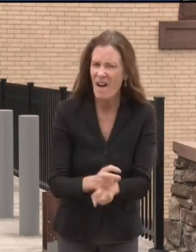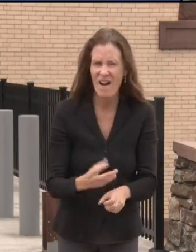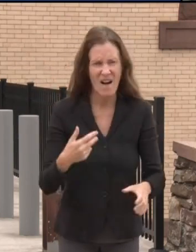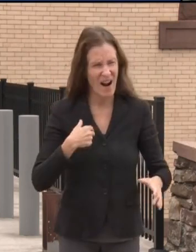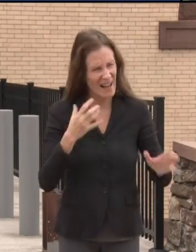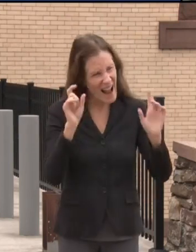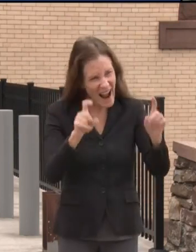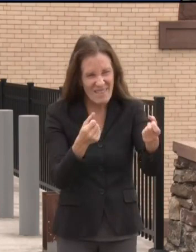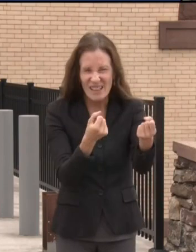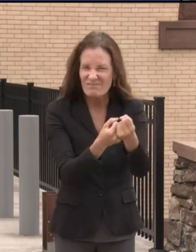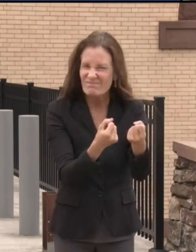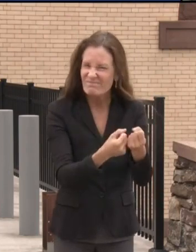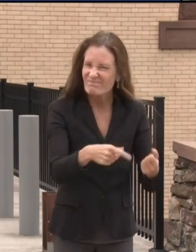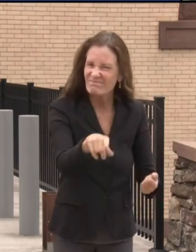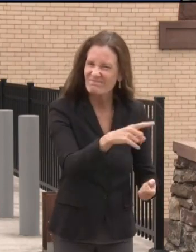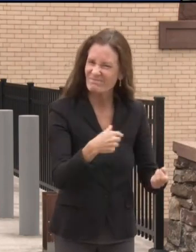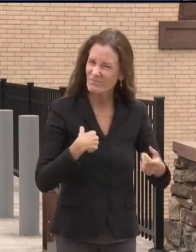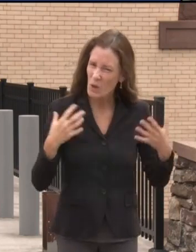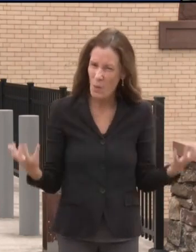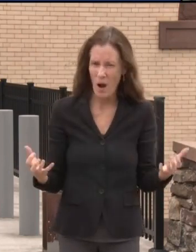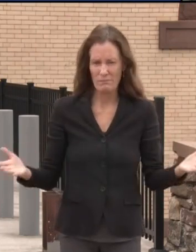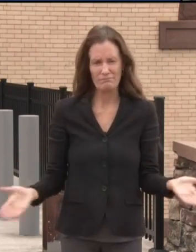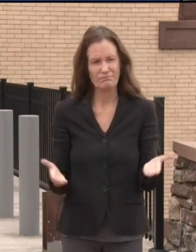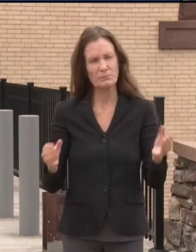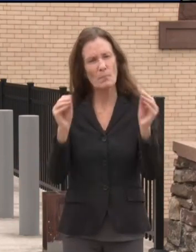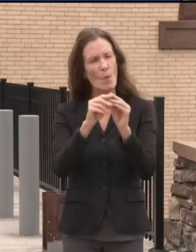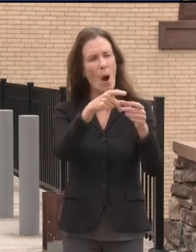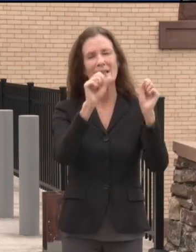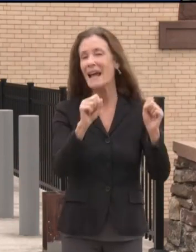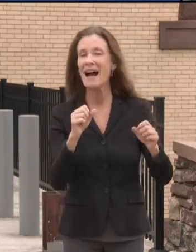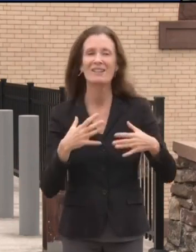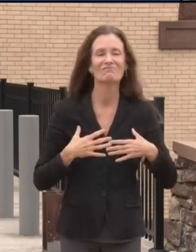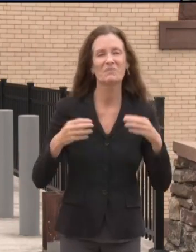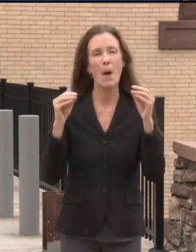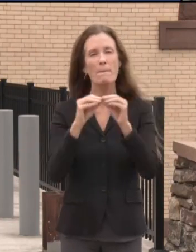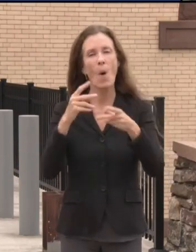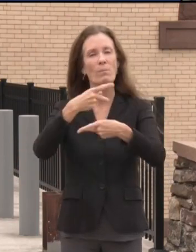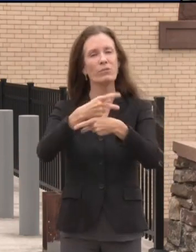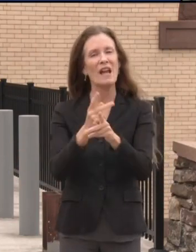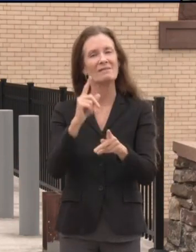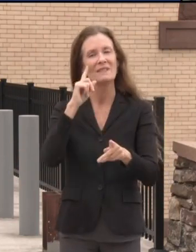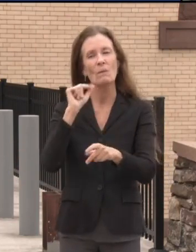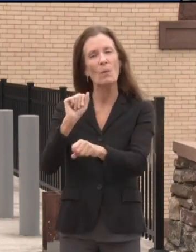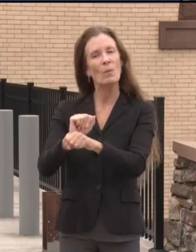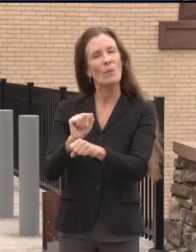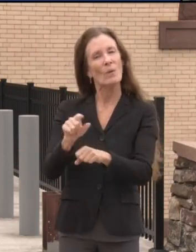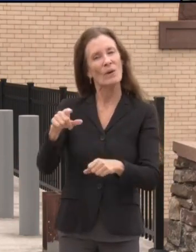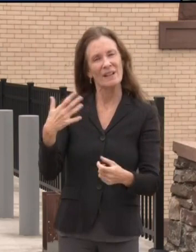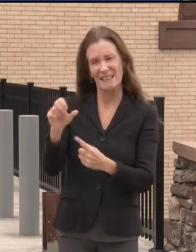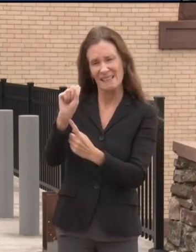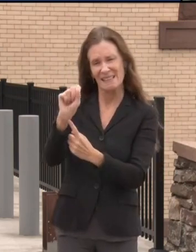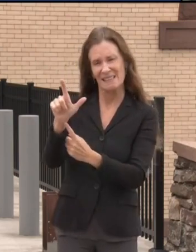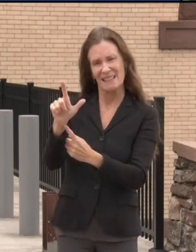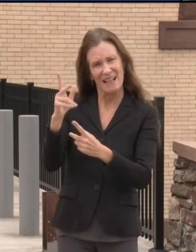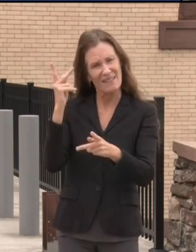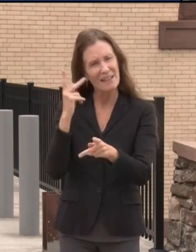actually boosts productivity for employers, and for sick leave especially, it keeps us all safe and